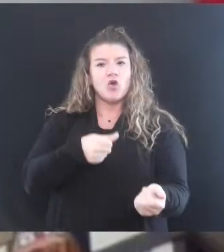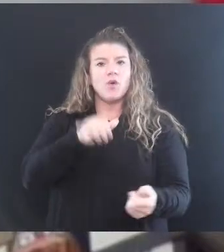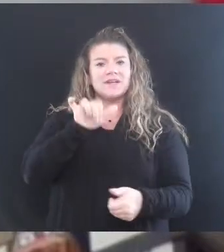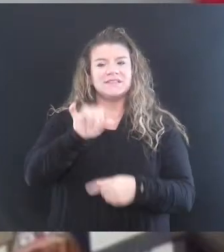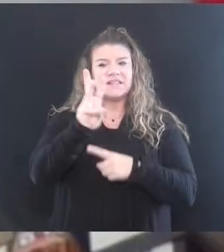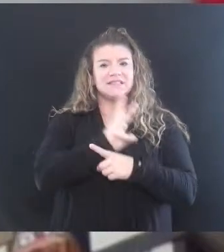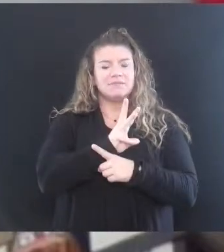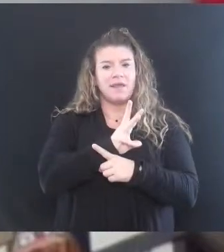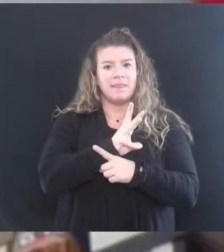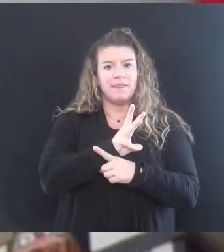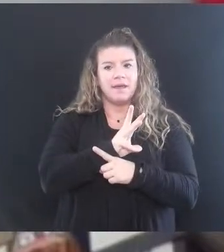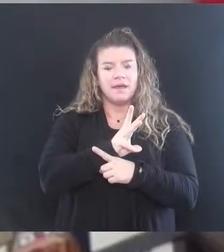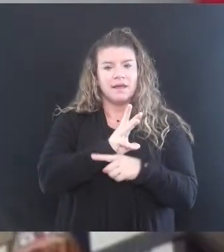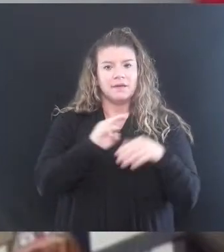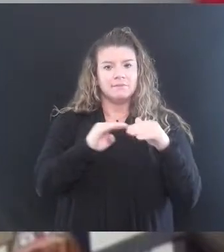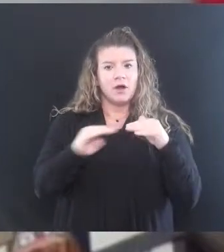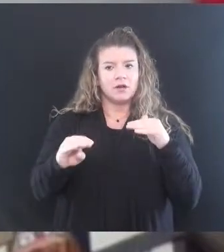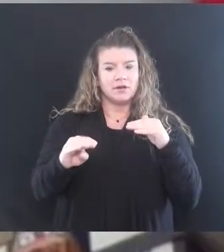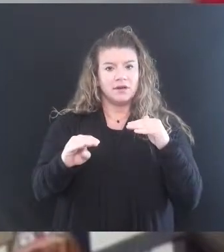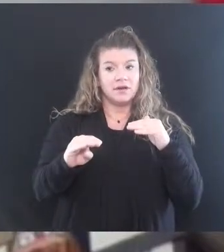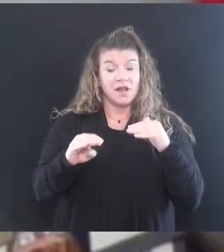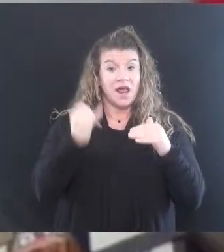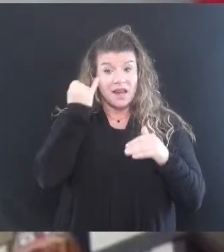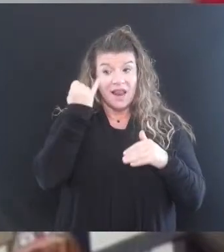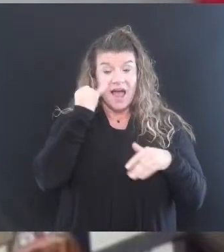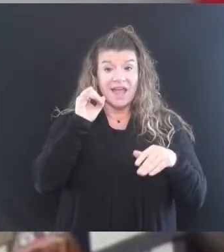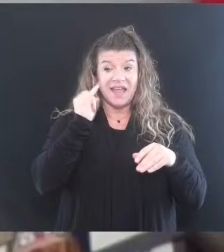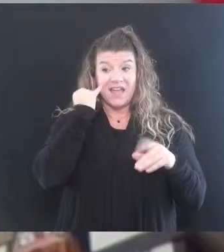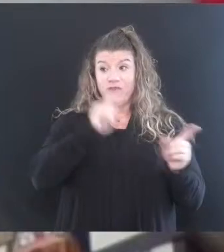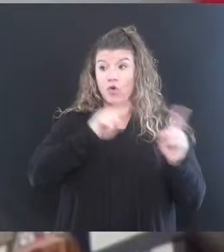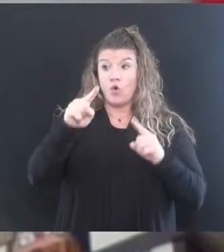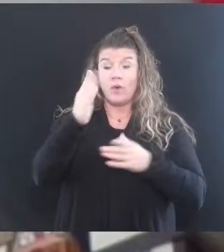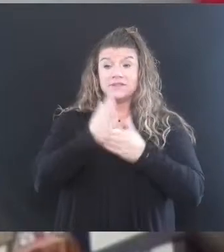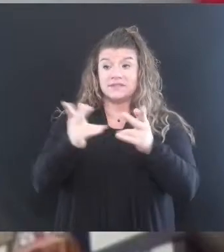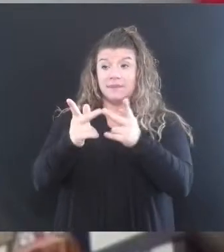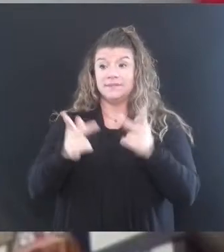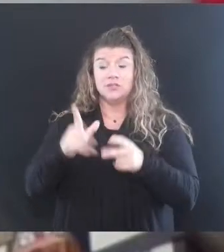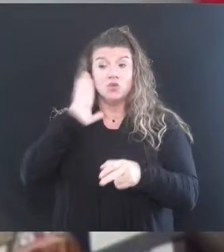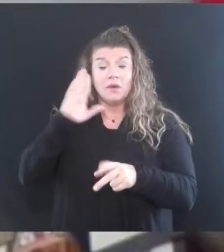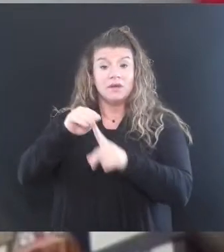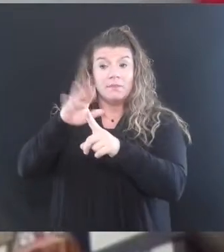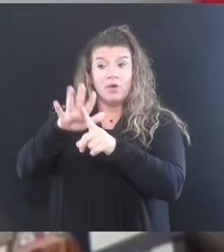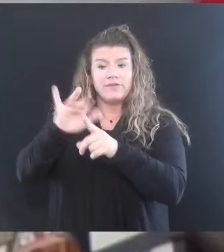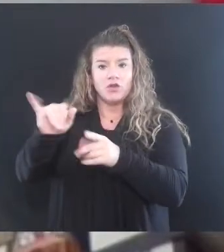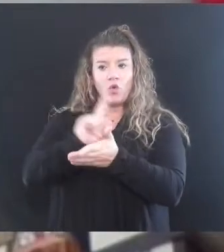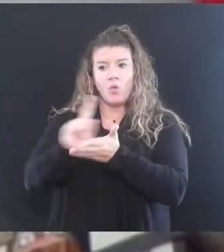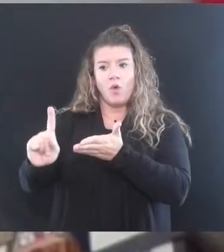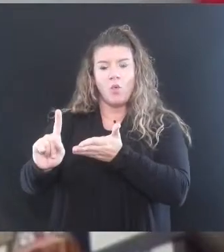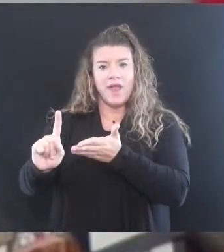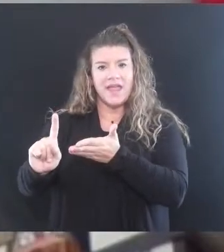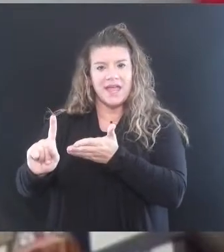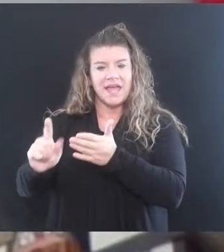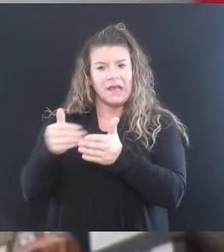6-month benchmark? Like if you're going to be going someplace where you're going to be exposed and you're a week from your